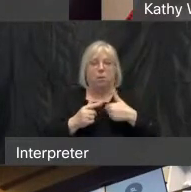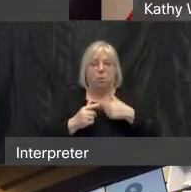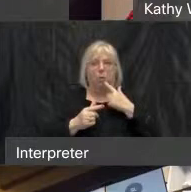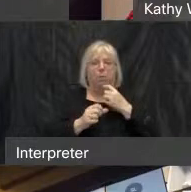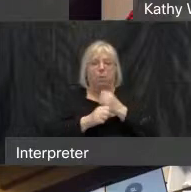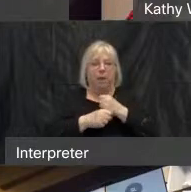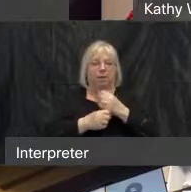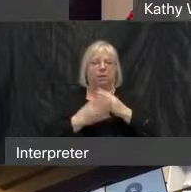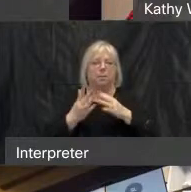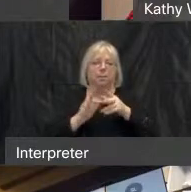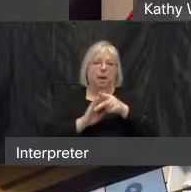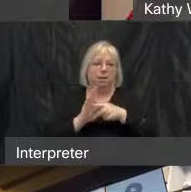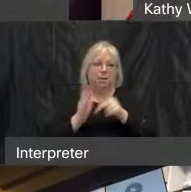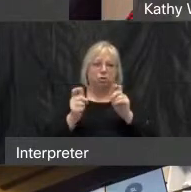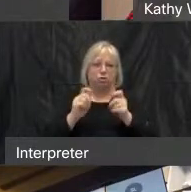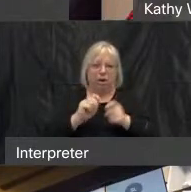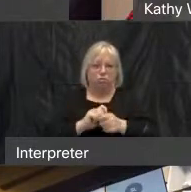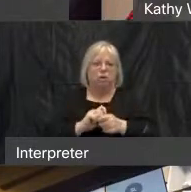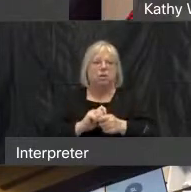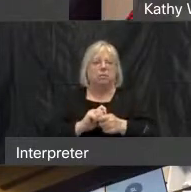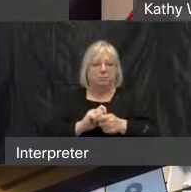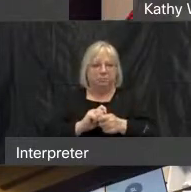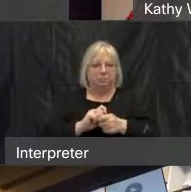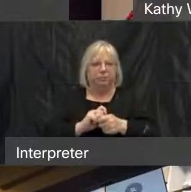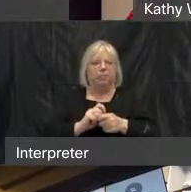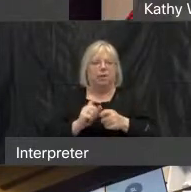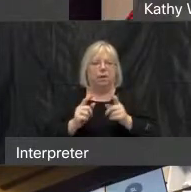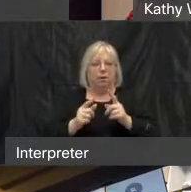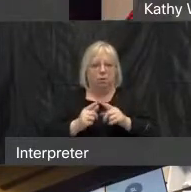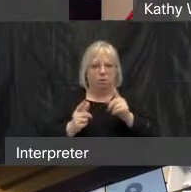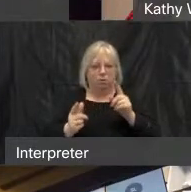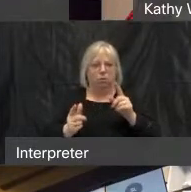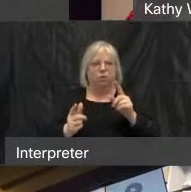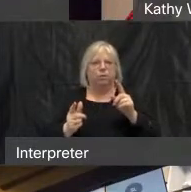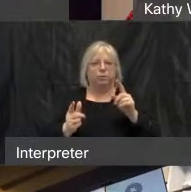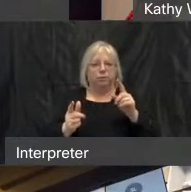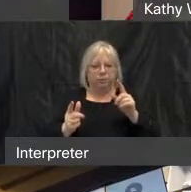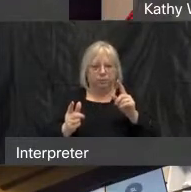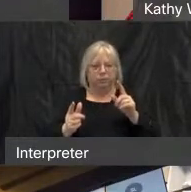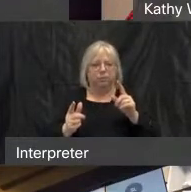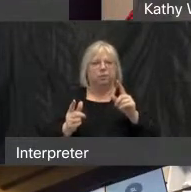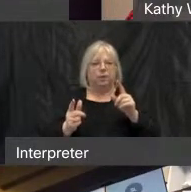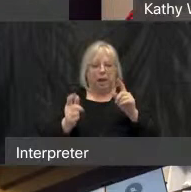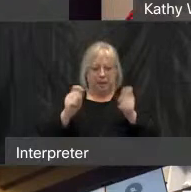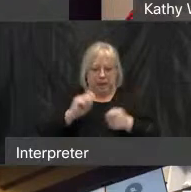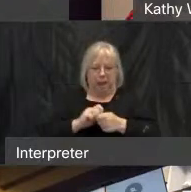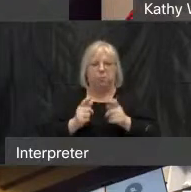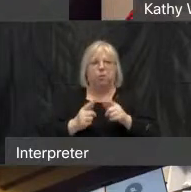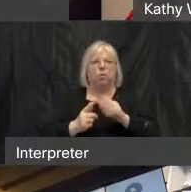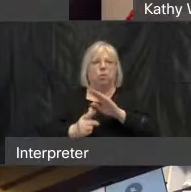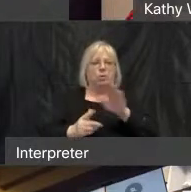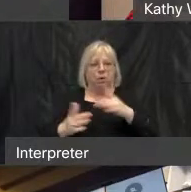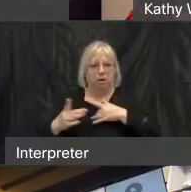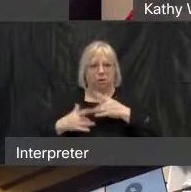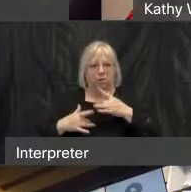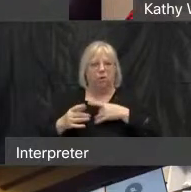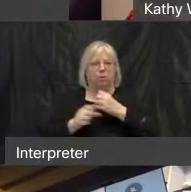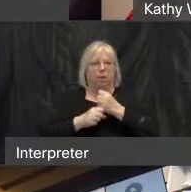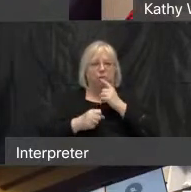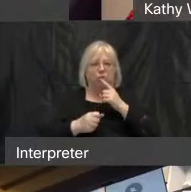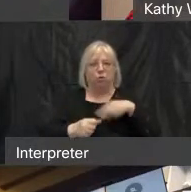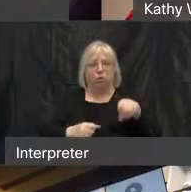we'll make some policy changes to adapt to concerns from the board to ensure there's more